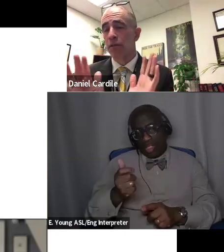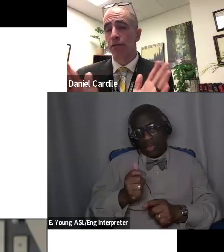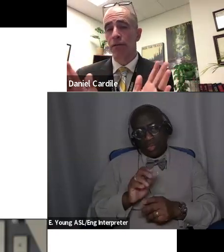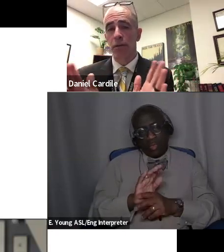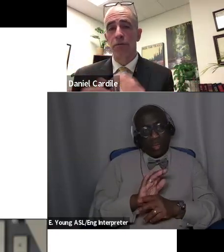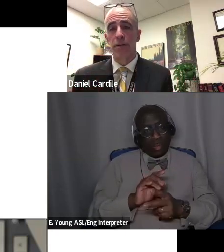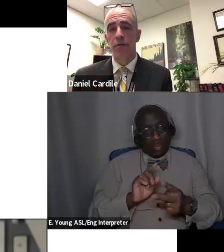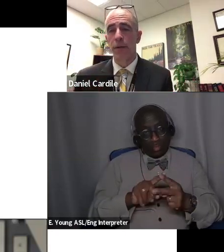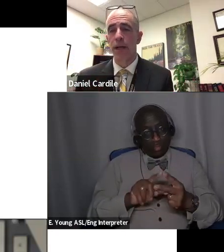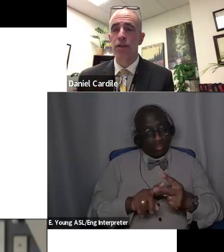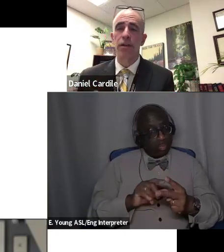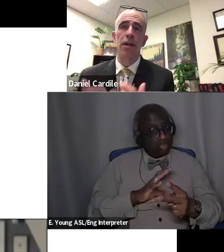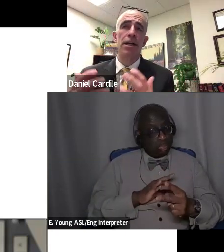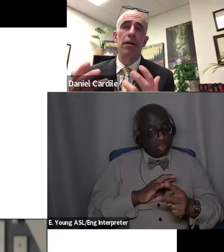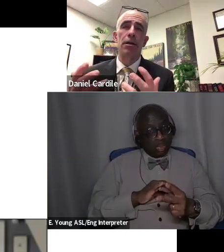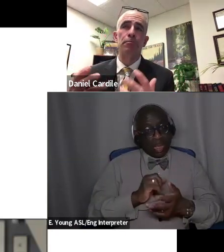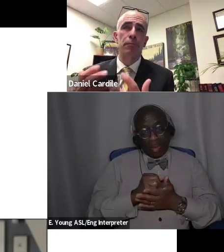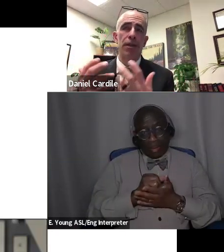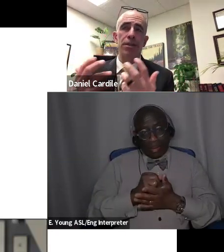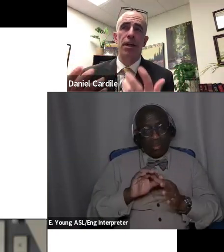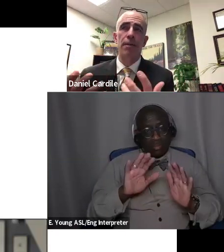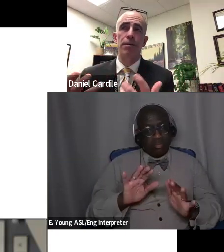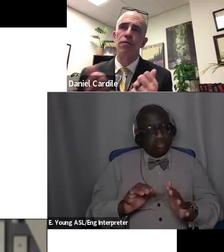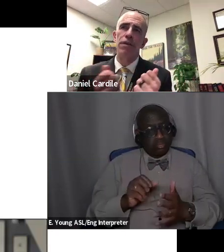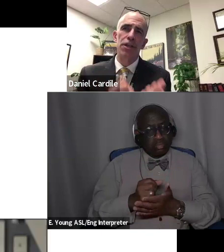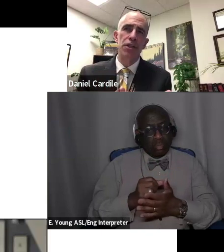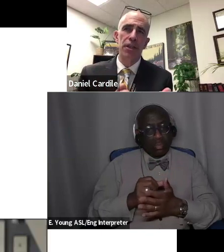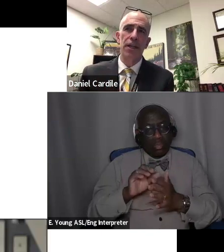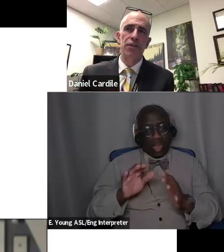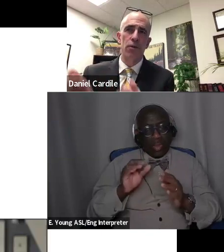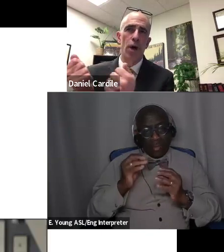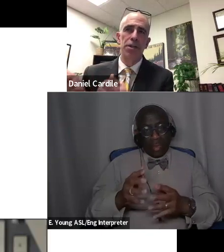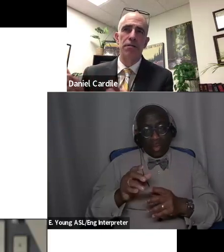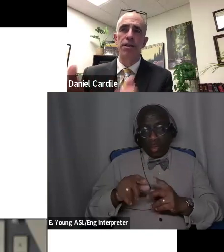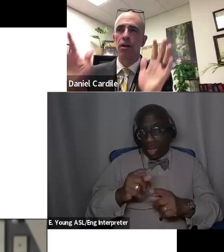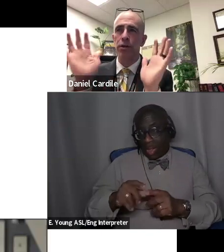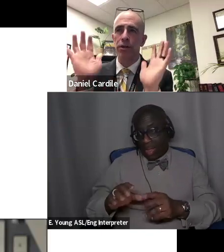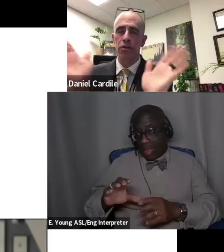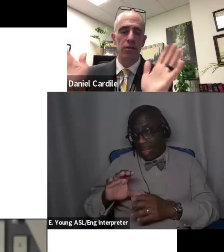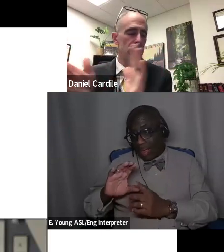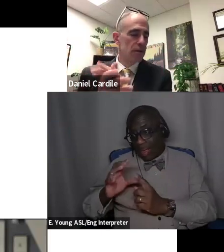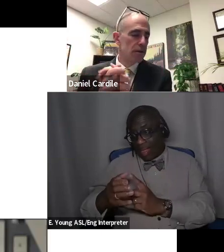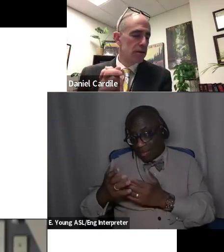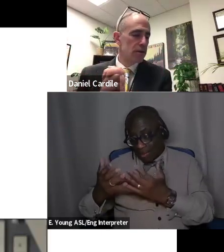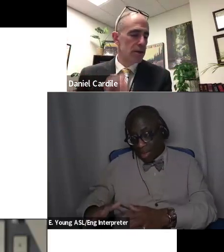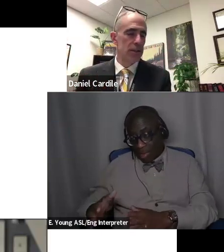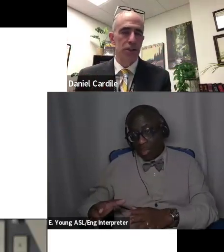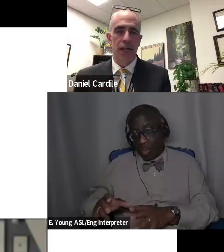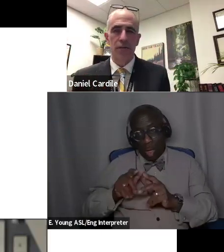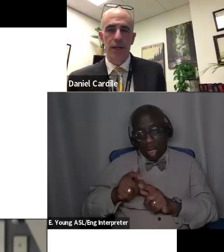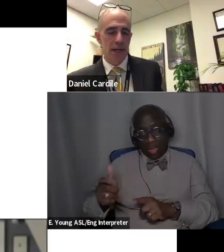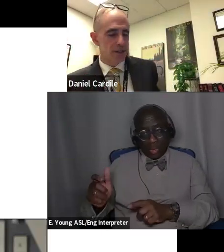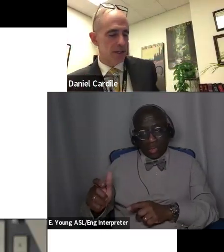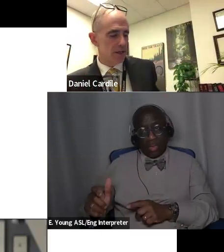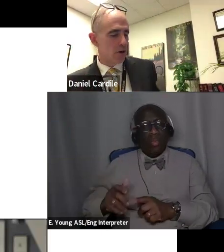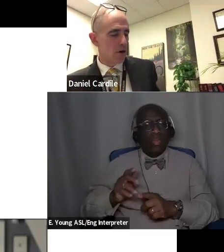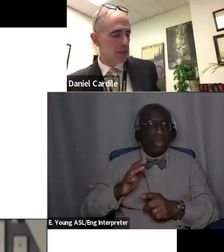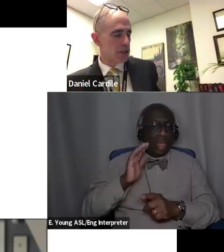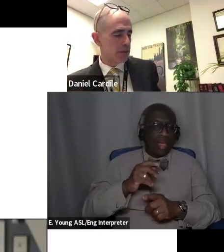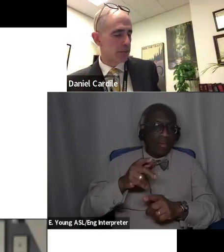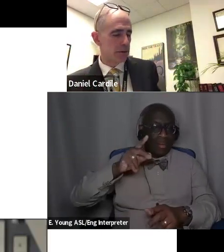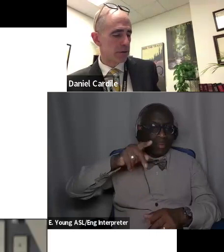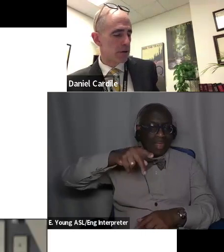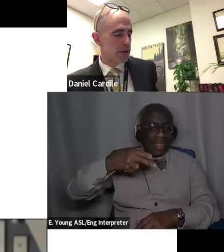excellent, full of great information. By the time you finish the case and watch the video, you'll essentially have a PhD